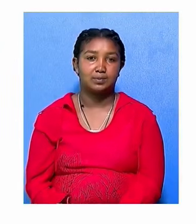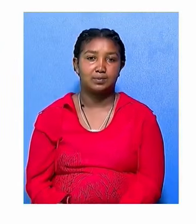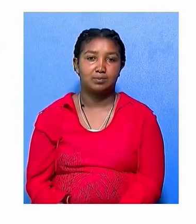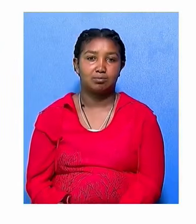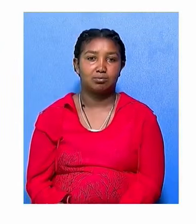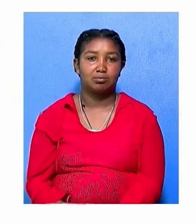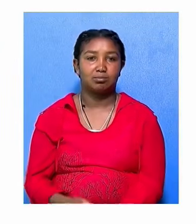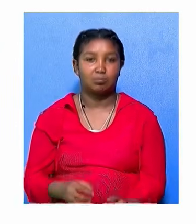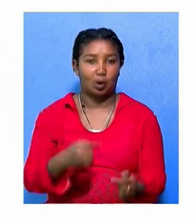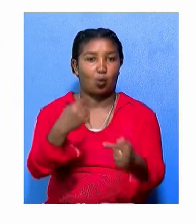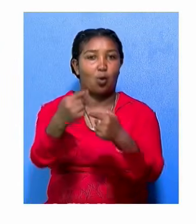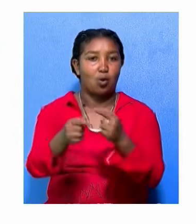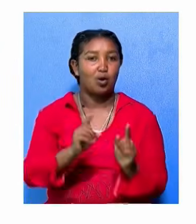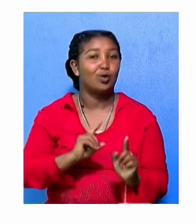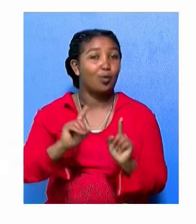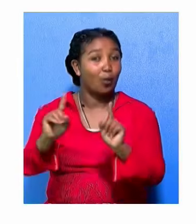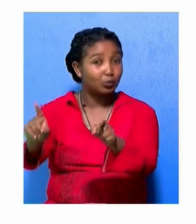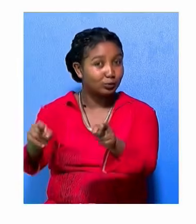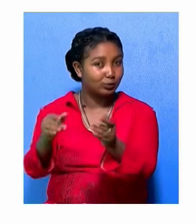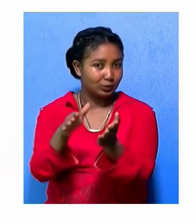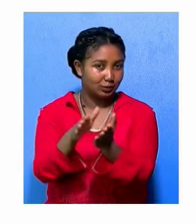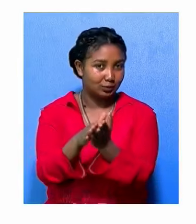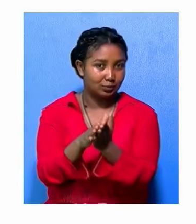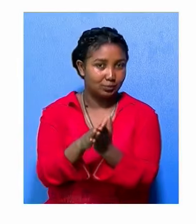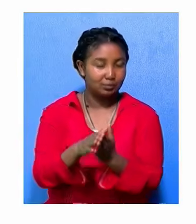go to school.